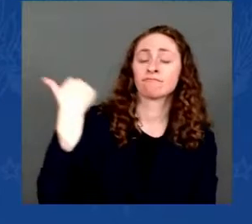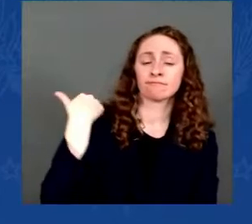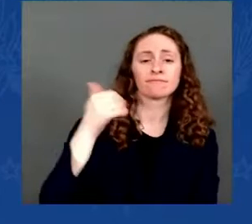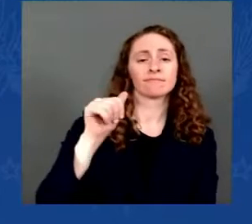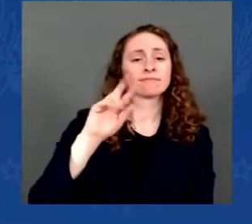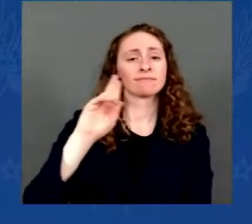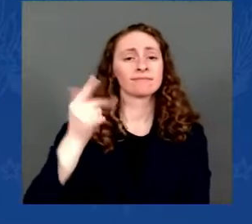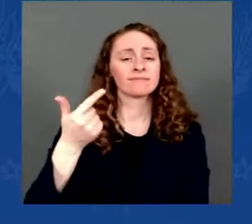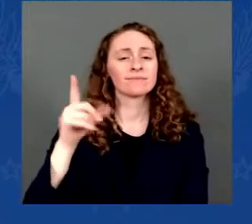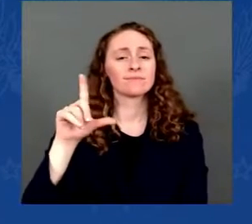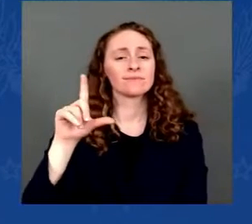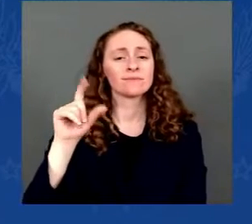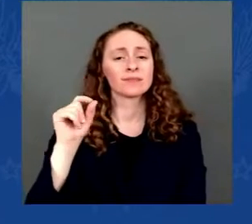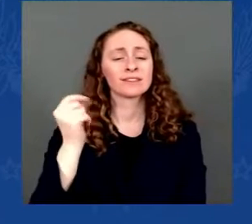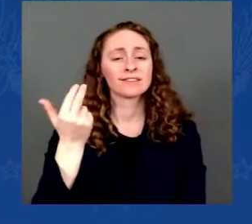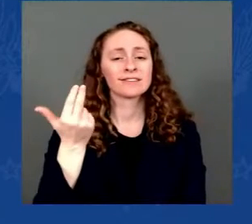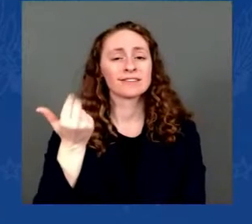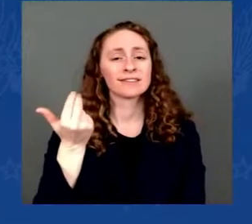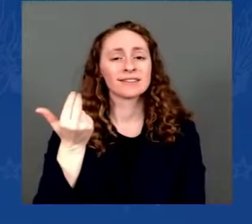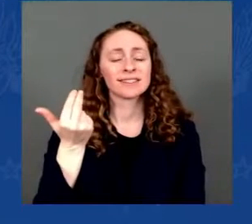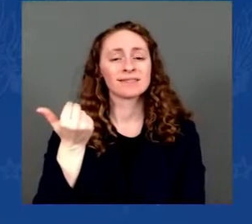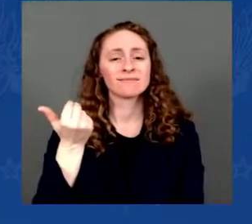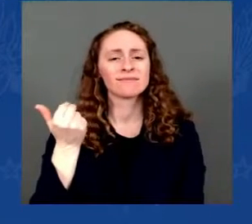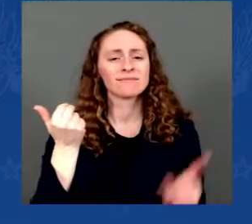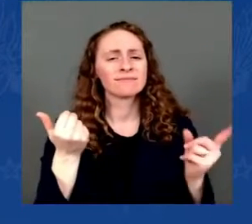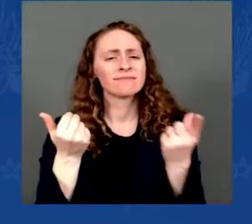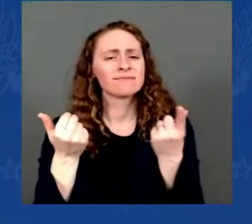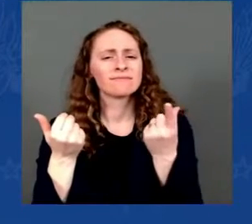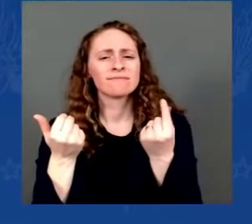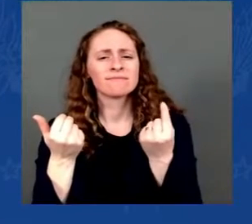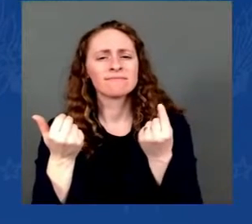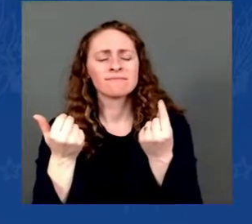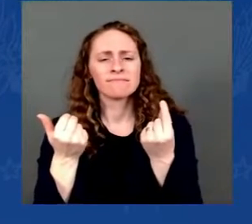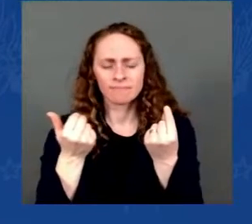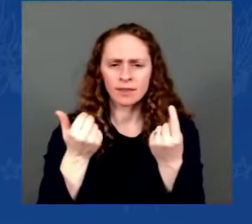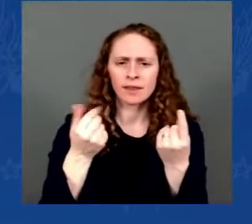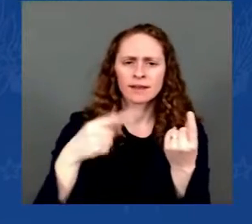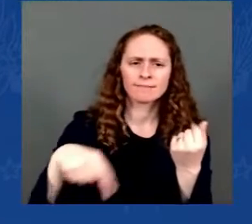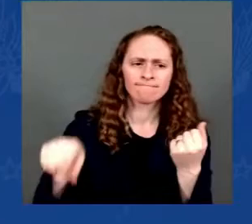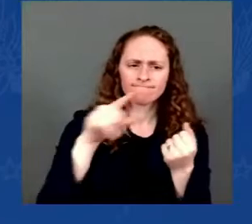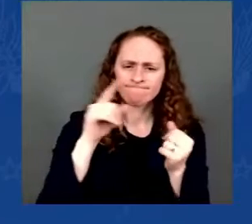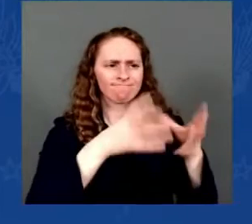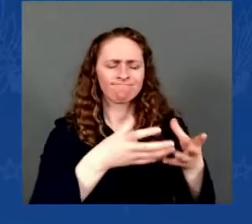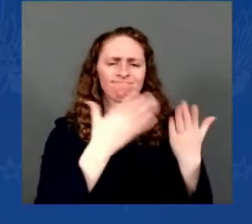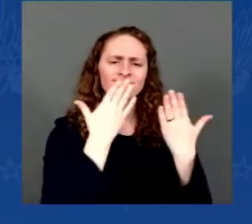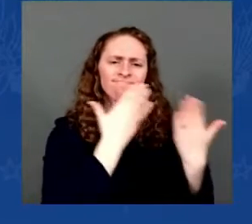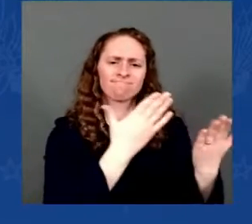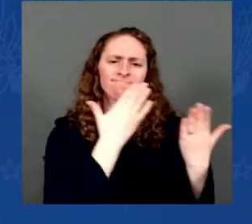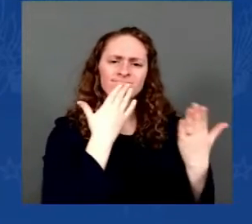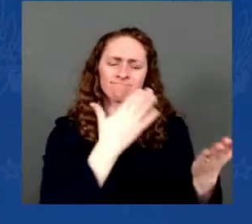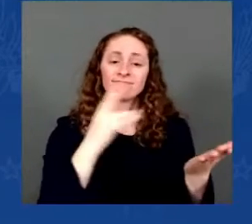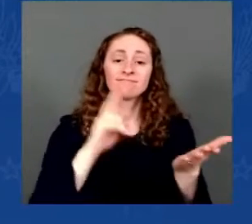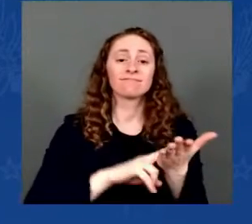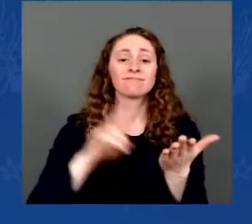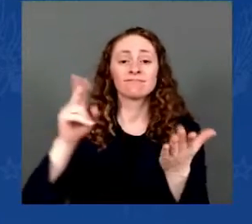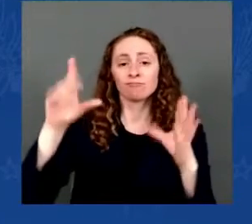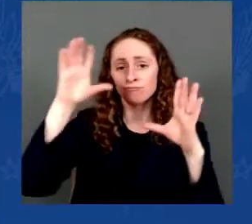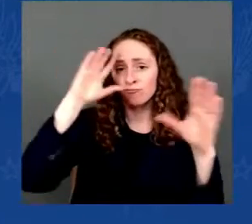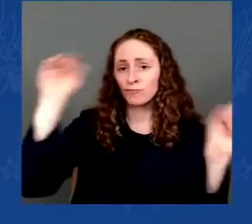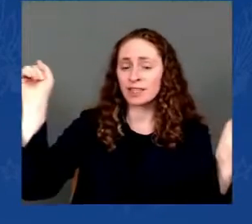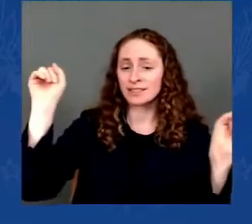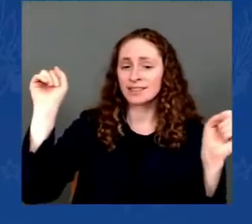Company, 4th Battalion, 1st Special Forces Group Airborne in support of Operation Enduring Freedom. President of the United States.